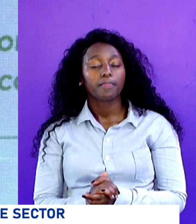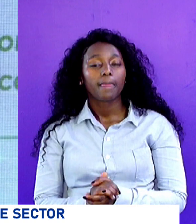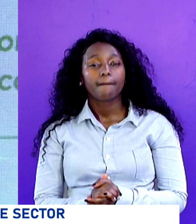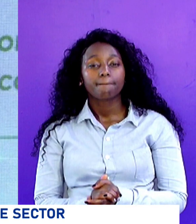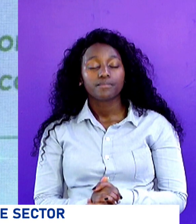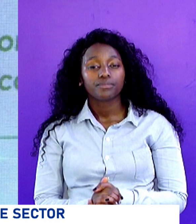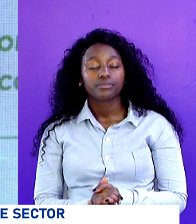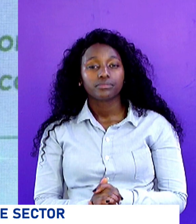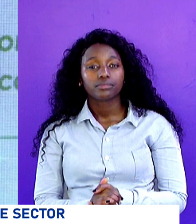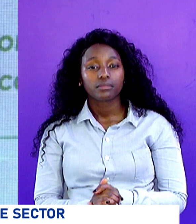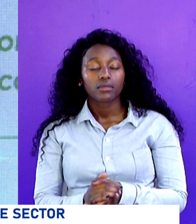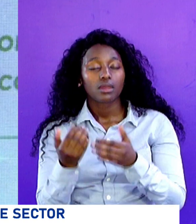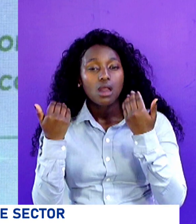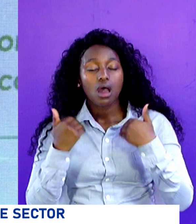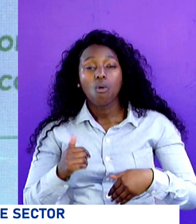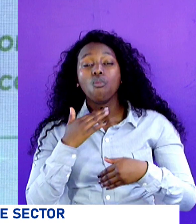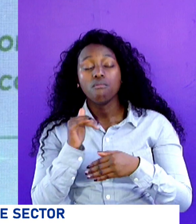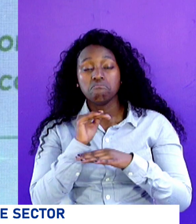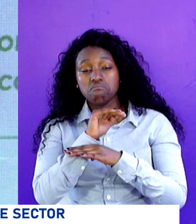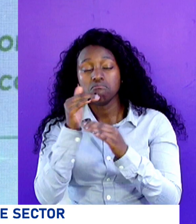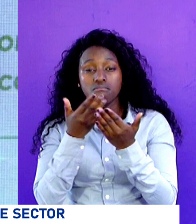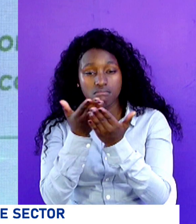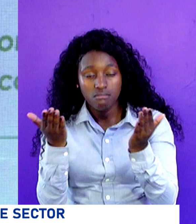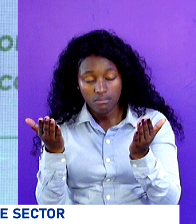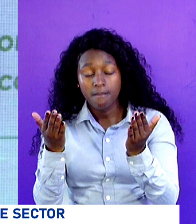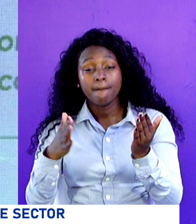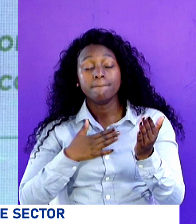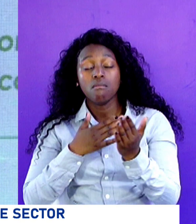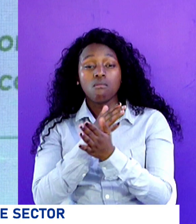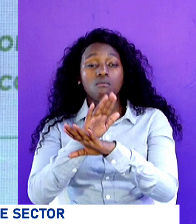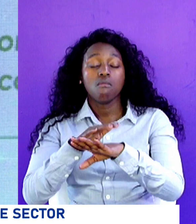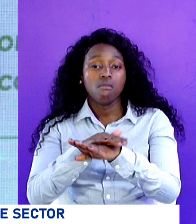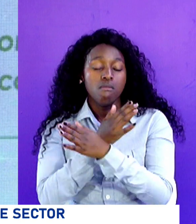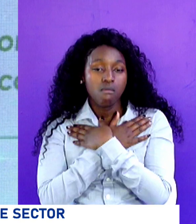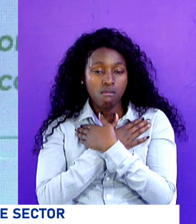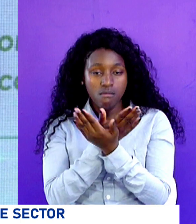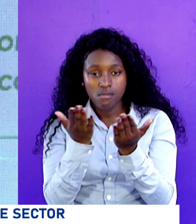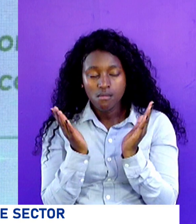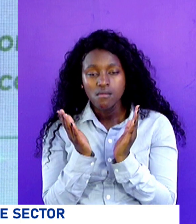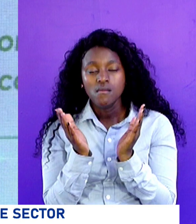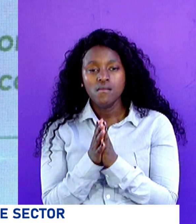So I want to persuade my good friends,